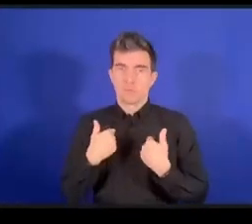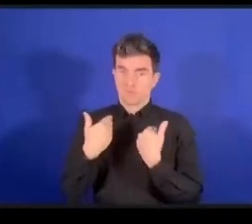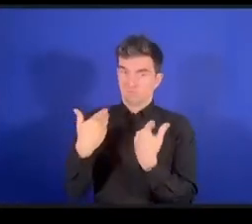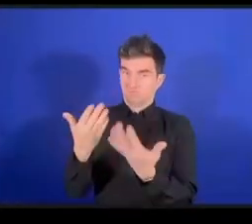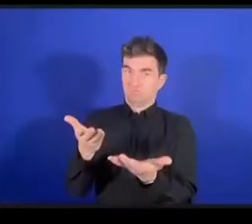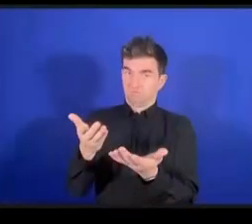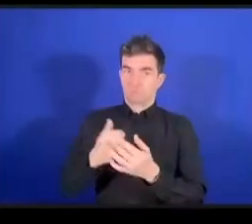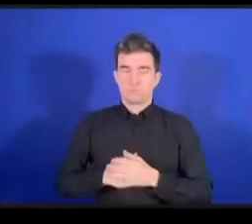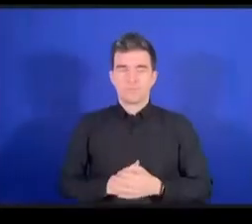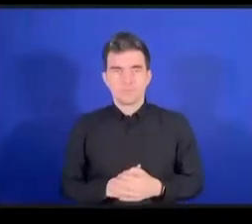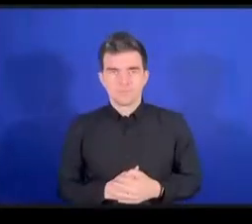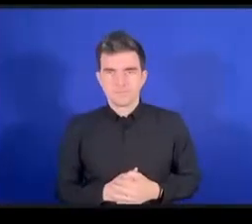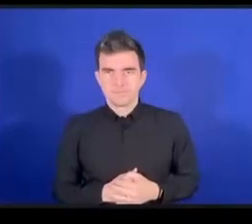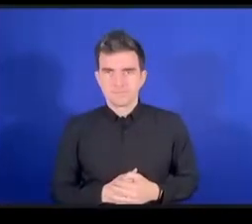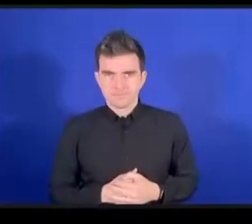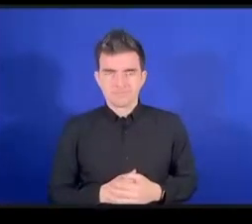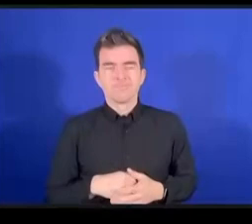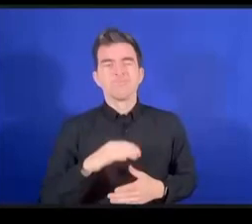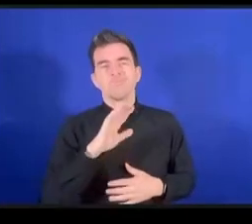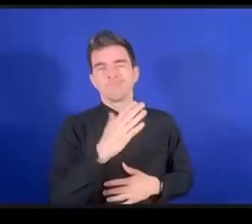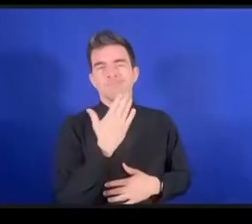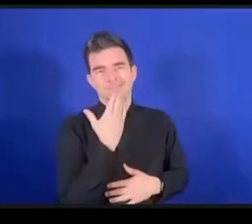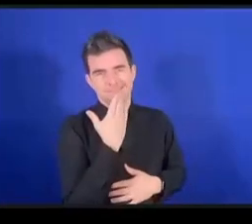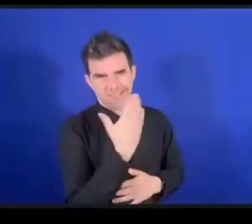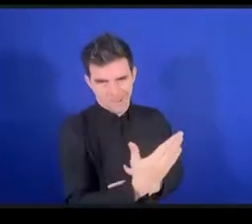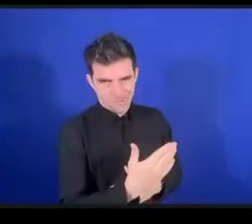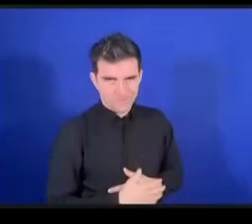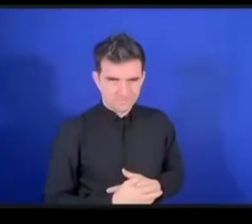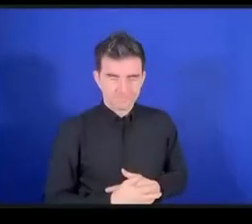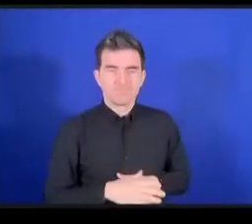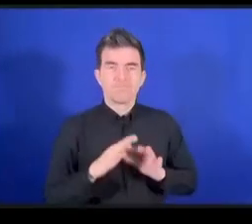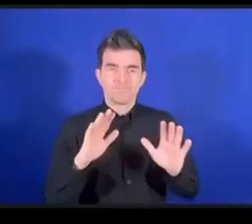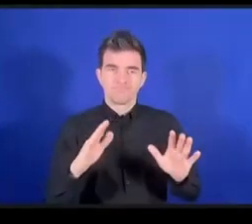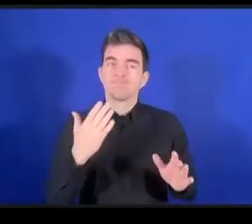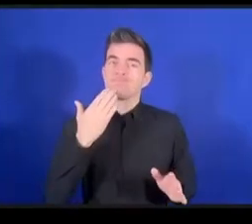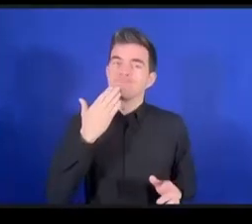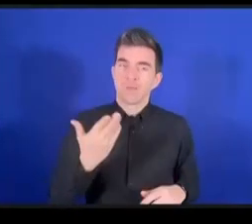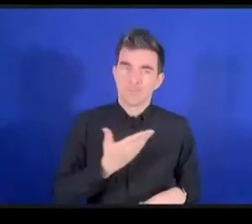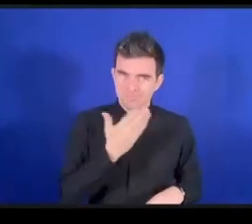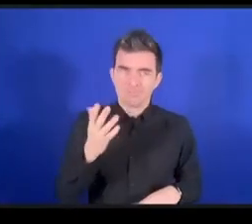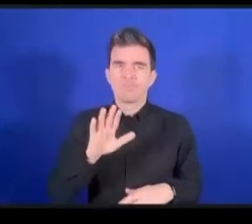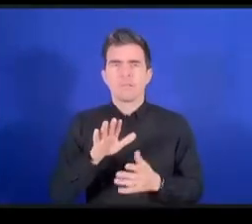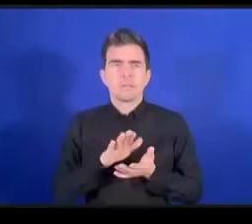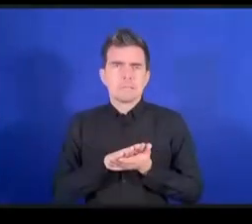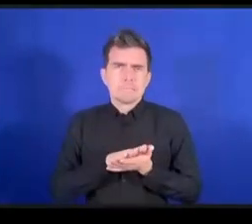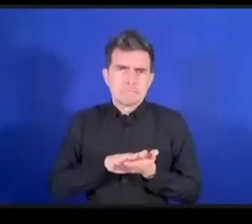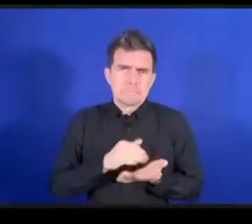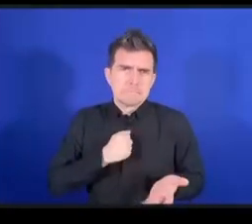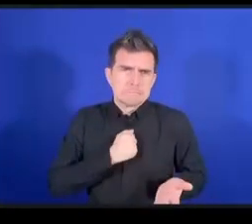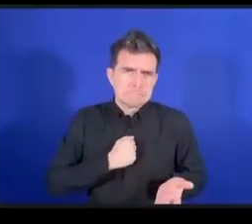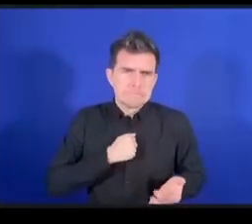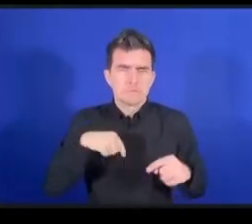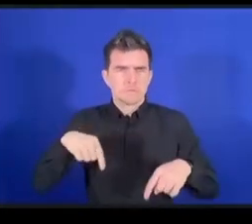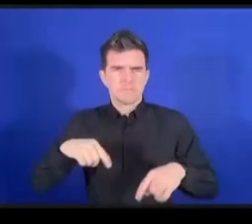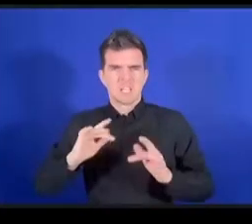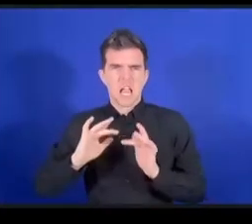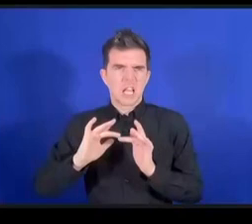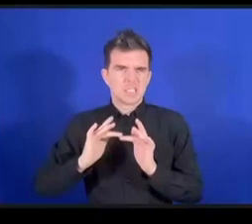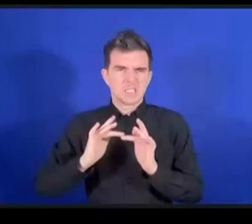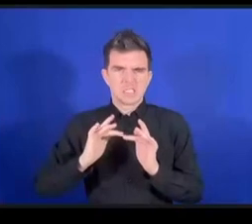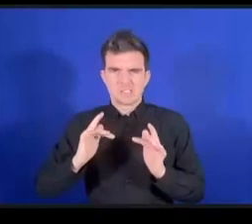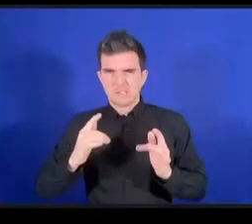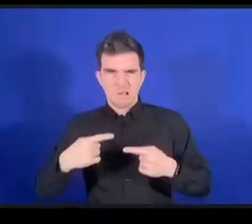in the connection. Computers have no word of honor, and it pulled a big restart on me, but I'm here. Pleased